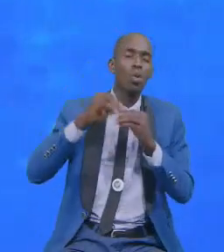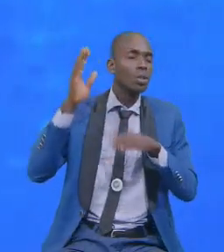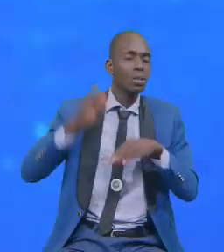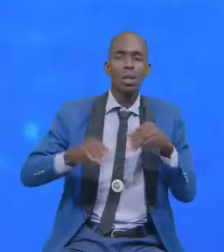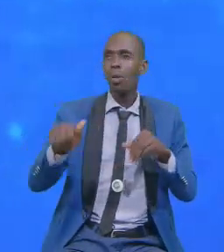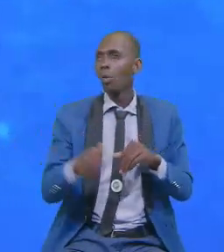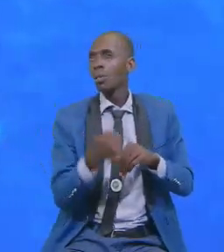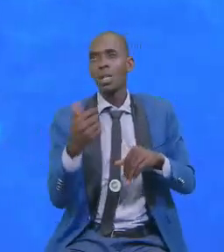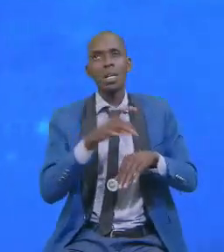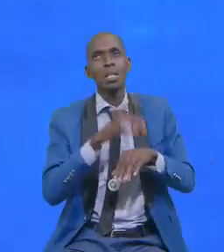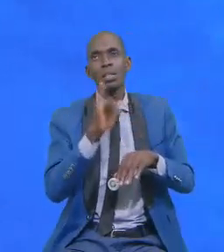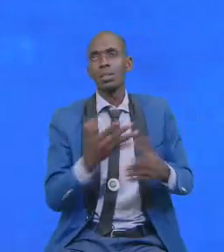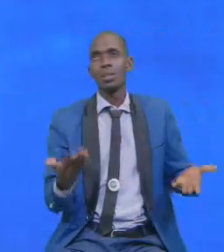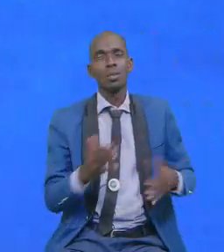earth.